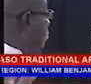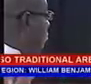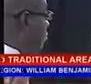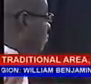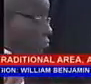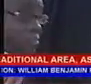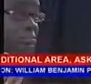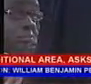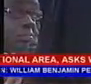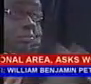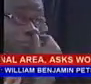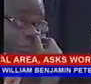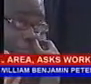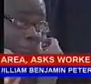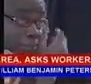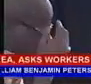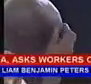24th April,